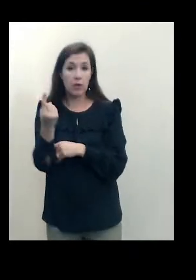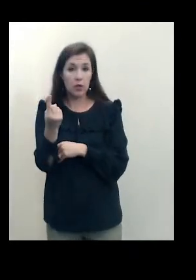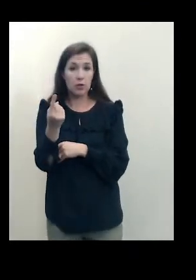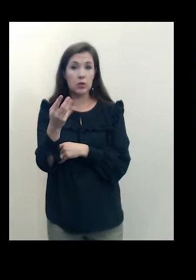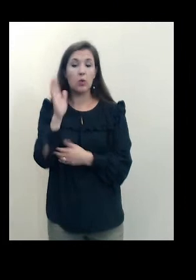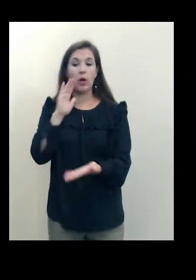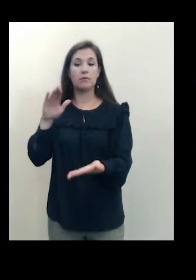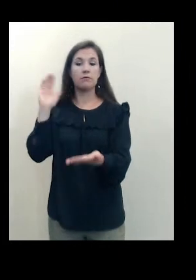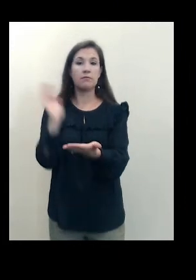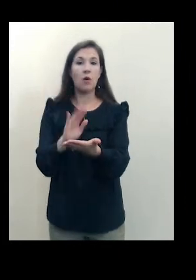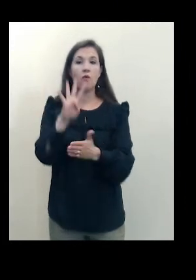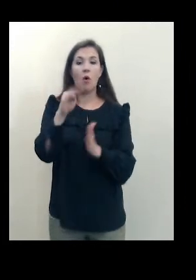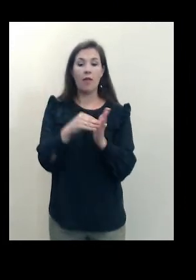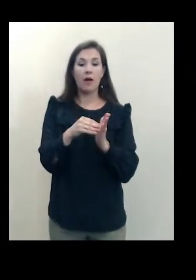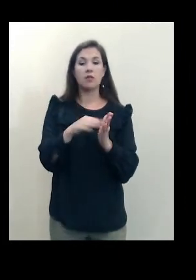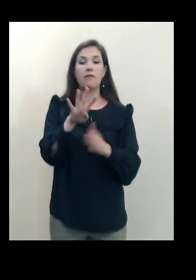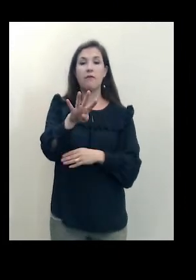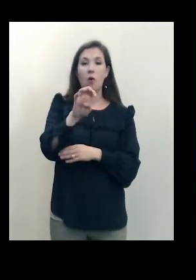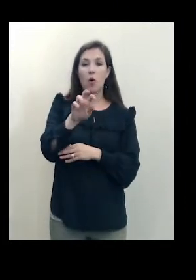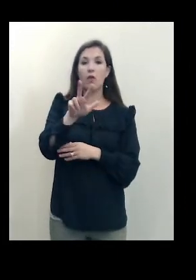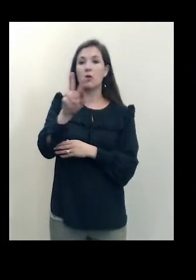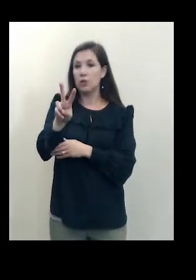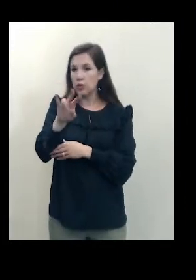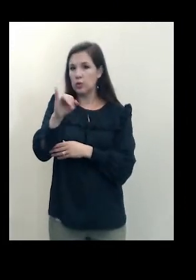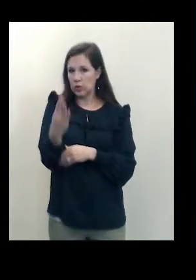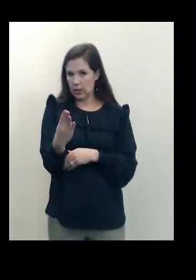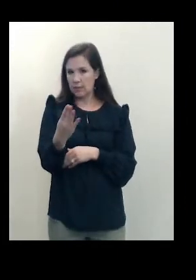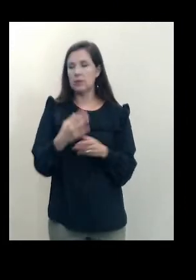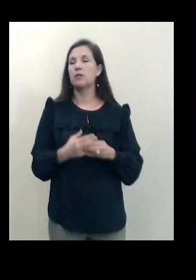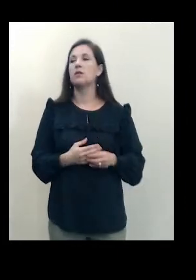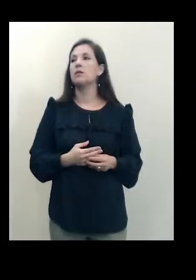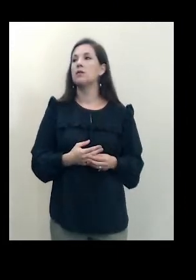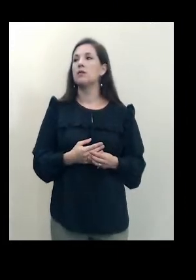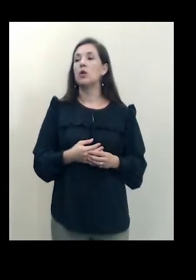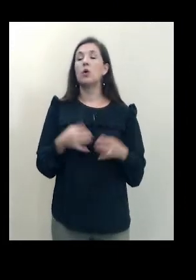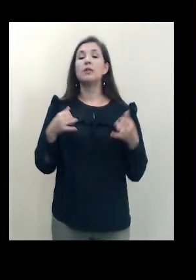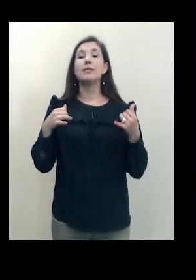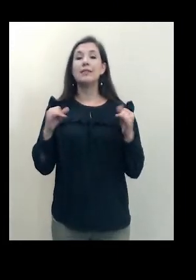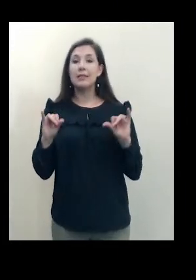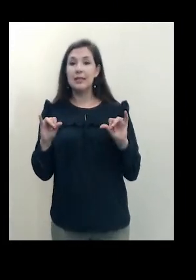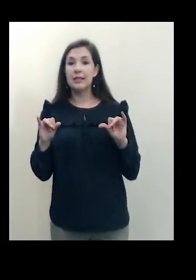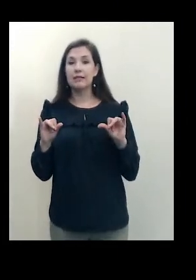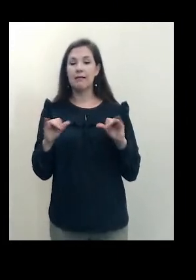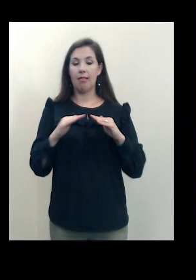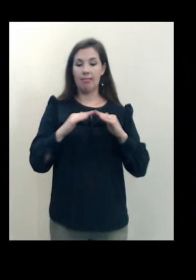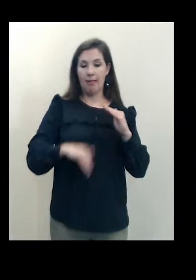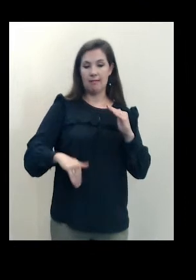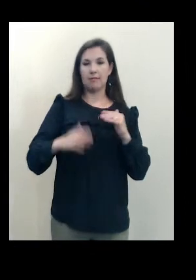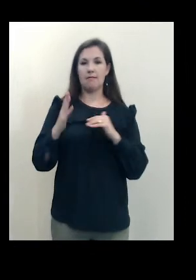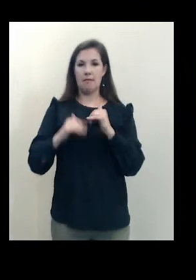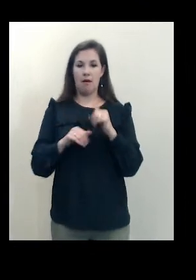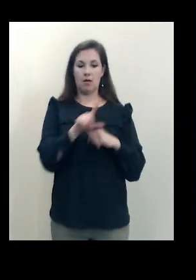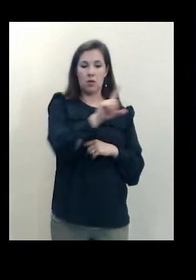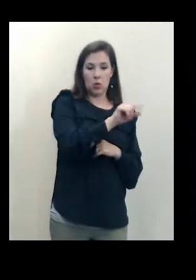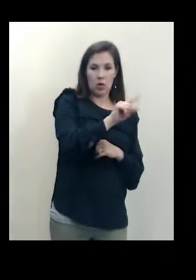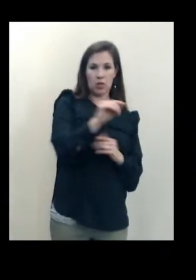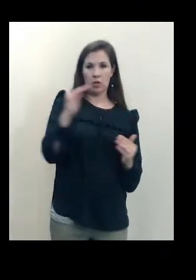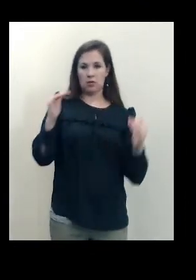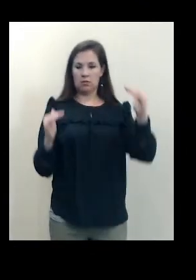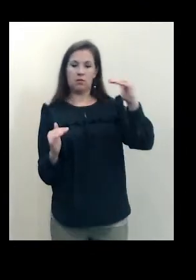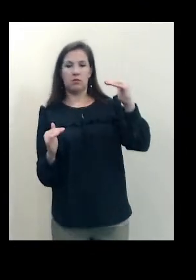it would be 4,432 jobs. So it's still less than where we were with the 2020 budget, though we